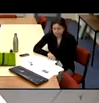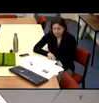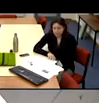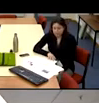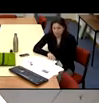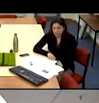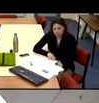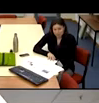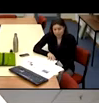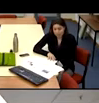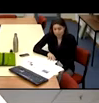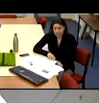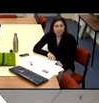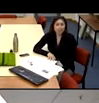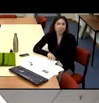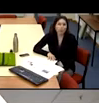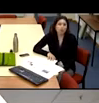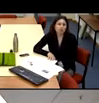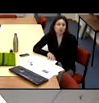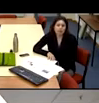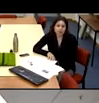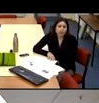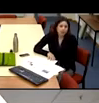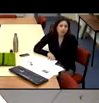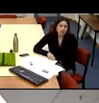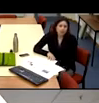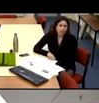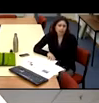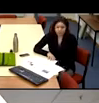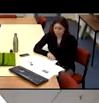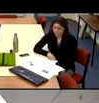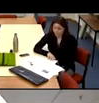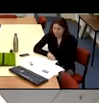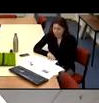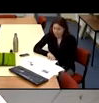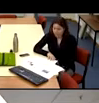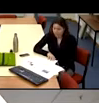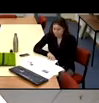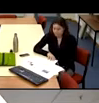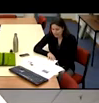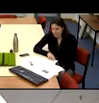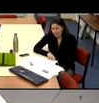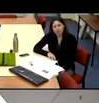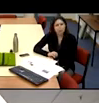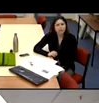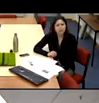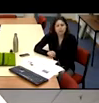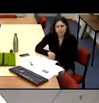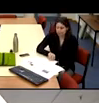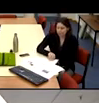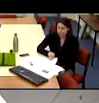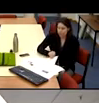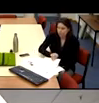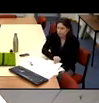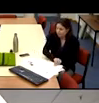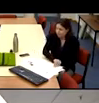Zealand. One other person did a TED Talk. It also did other community speaking engagements, and others wrote opinion pieces